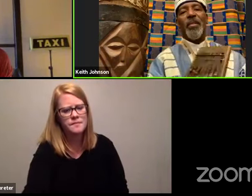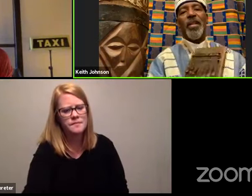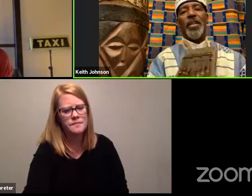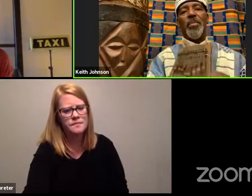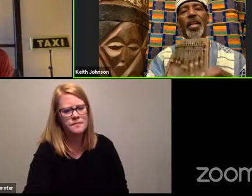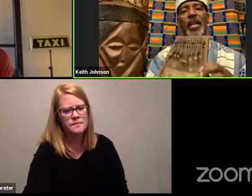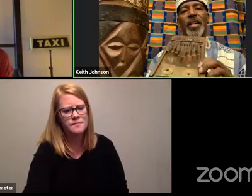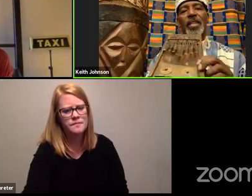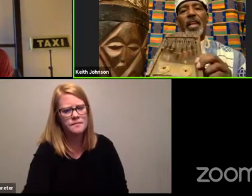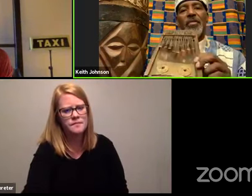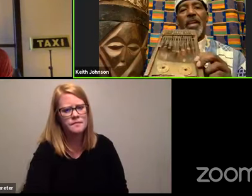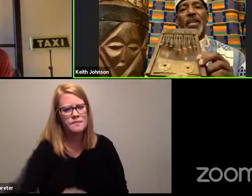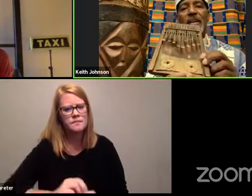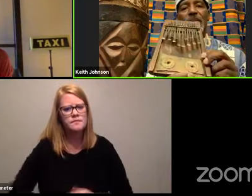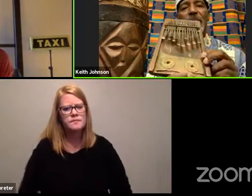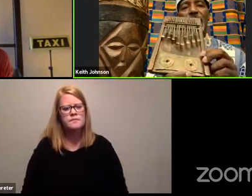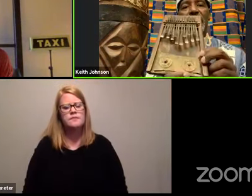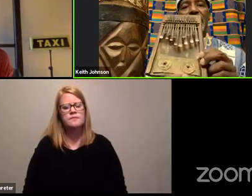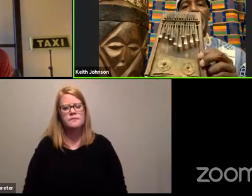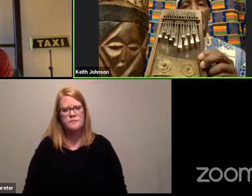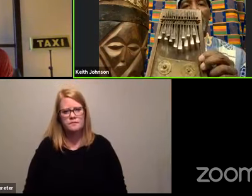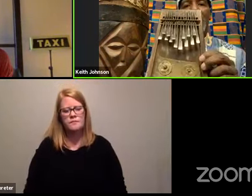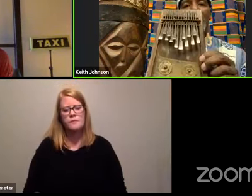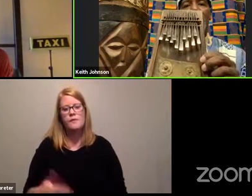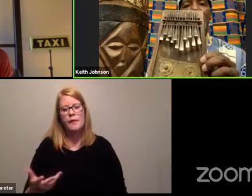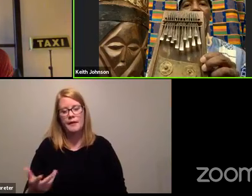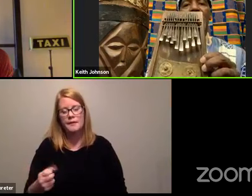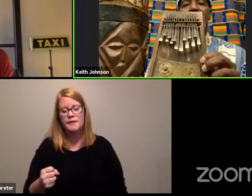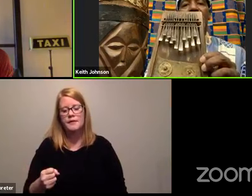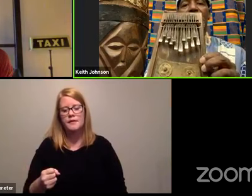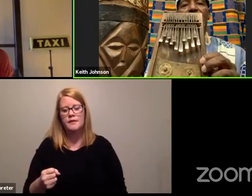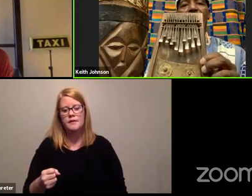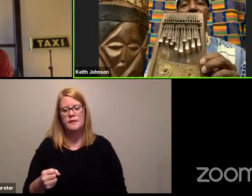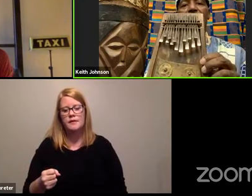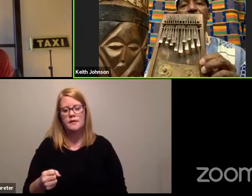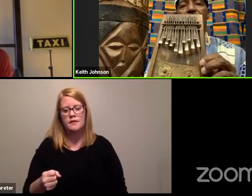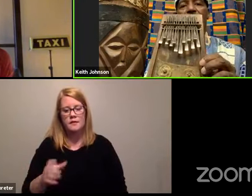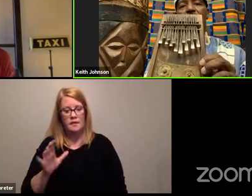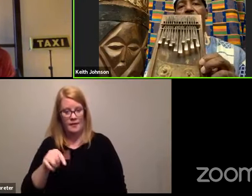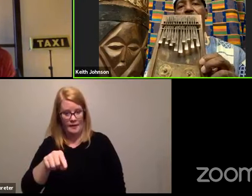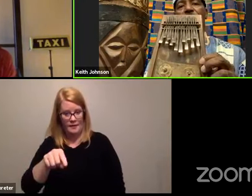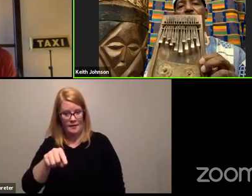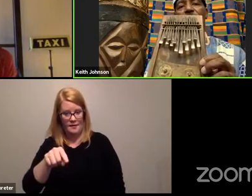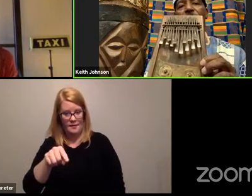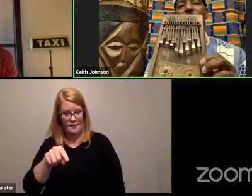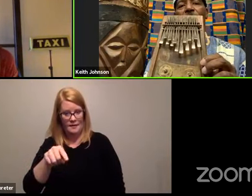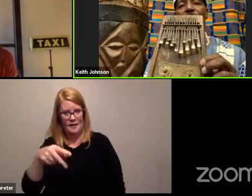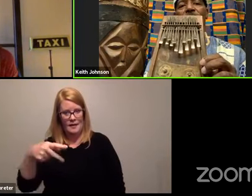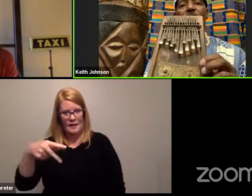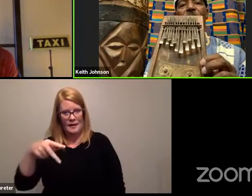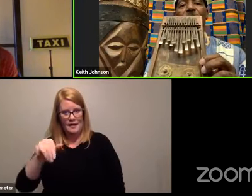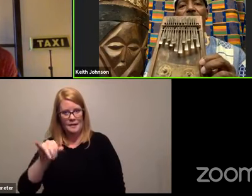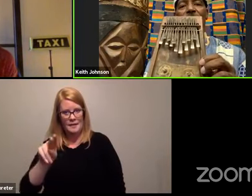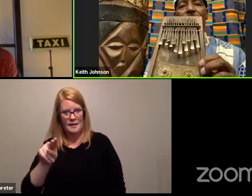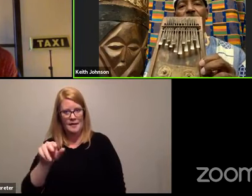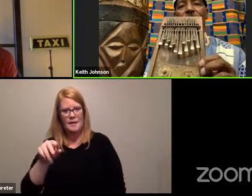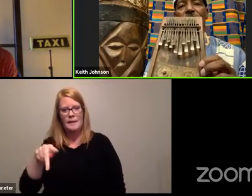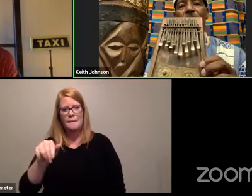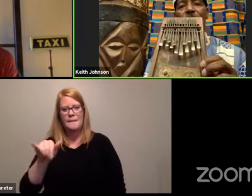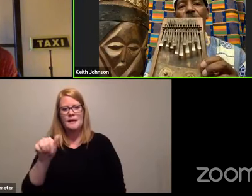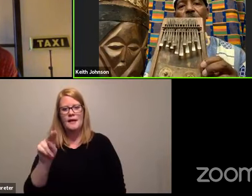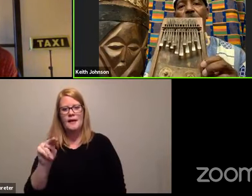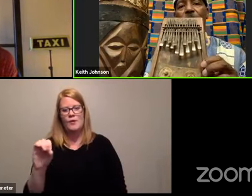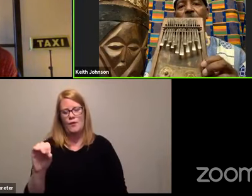became varied because I found out about the thumb piano and I play piano. So when I saw the